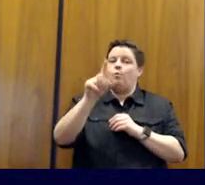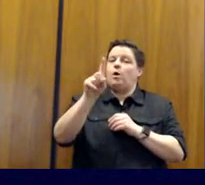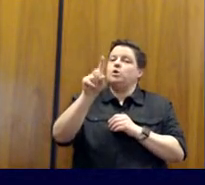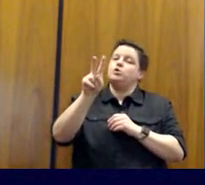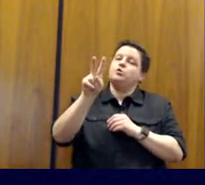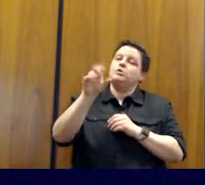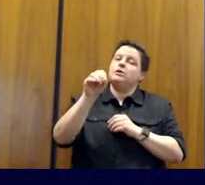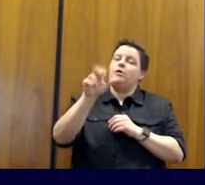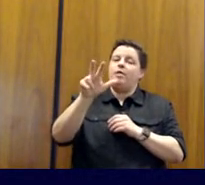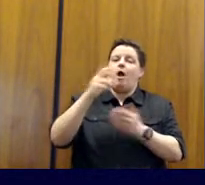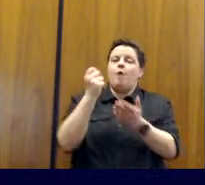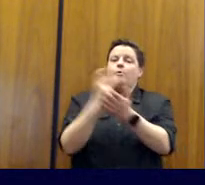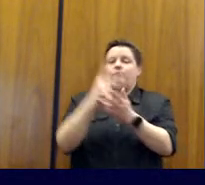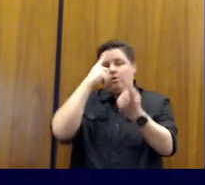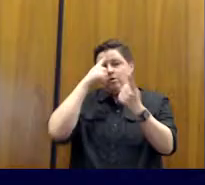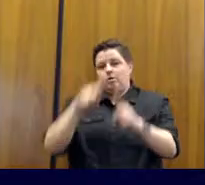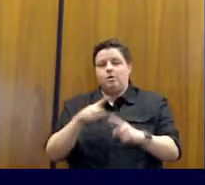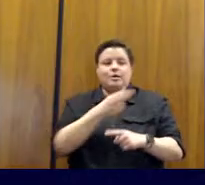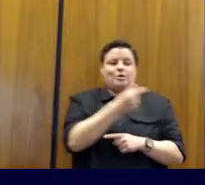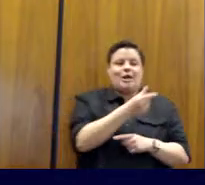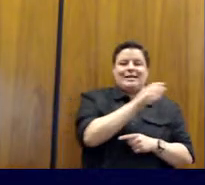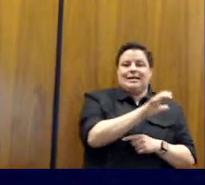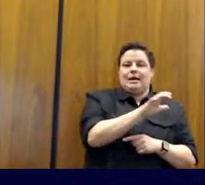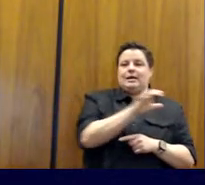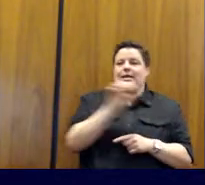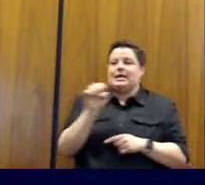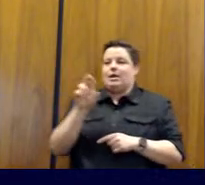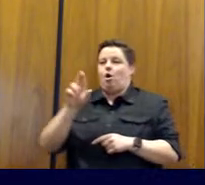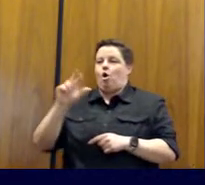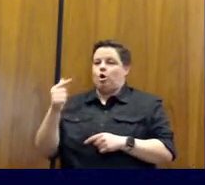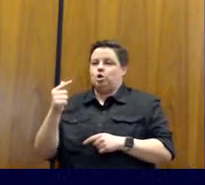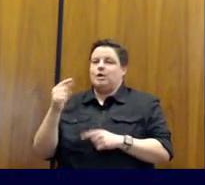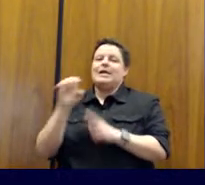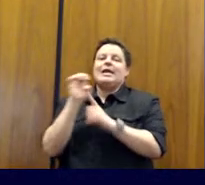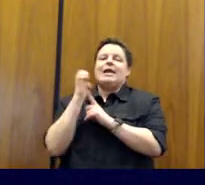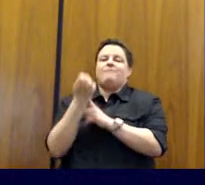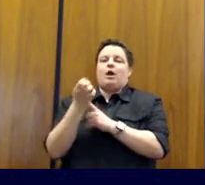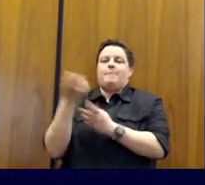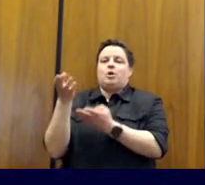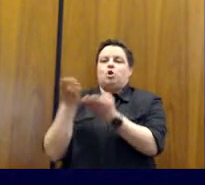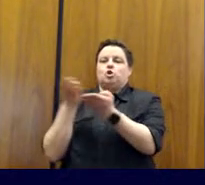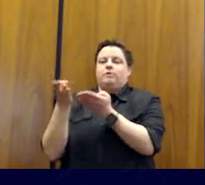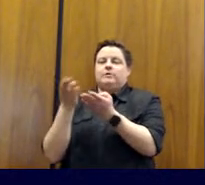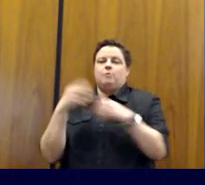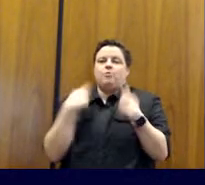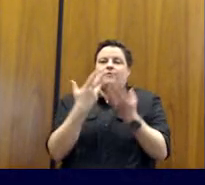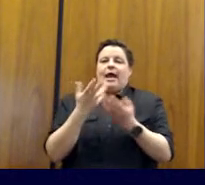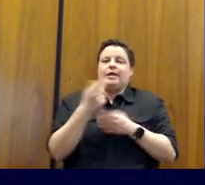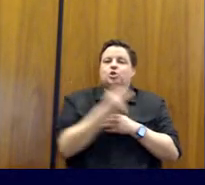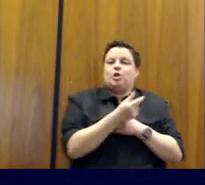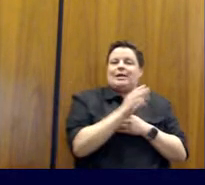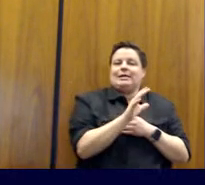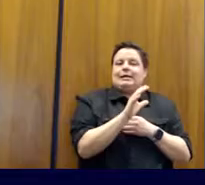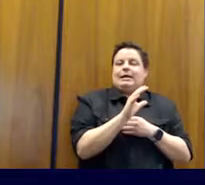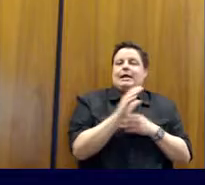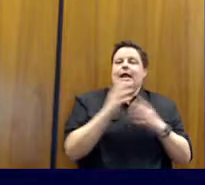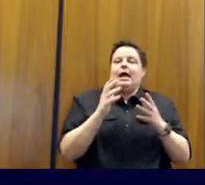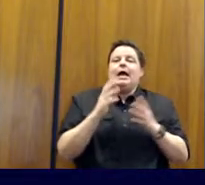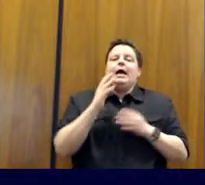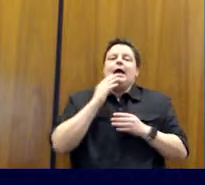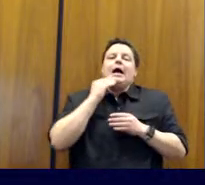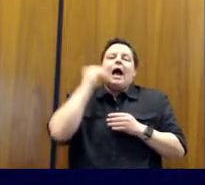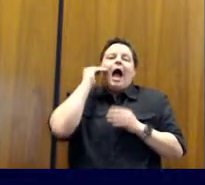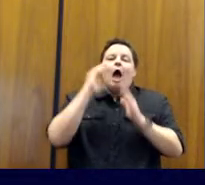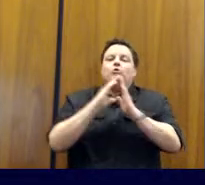2025-1203, approval of an agreement between Genesee County and ERG Environmental Services to provide for Genesee County's Household Hazardous Waste